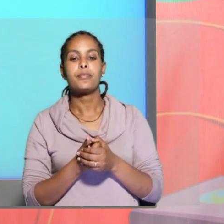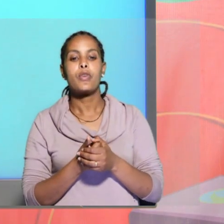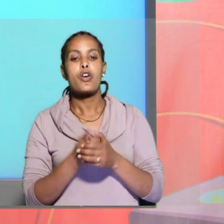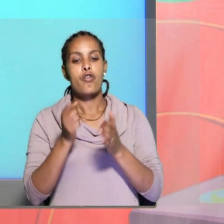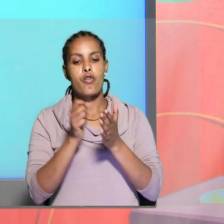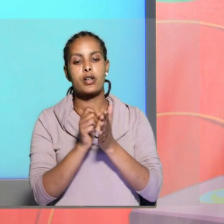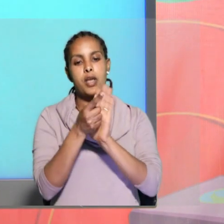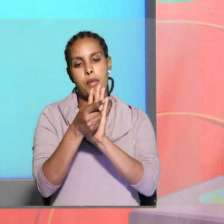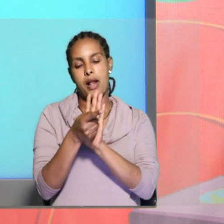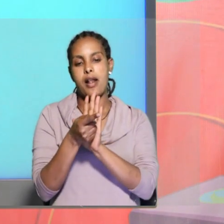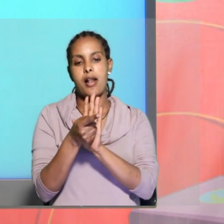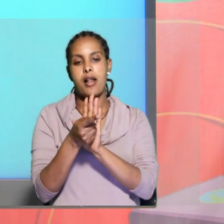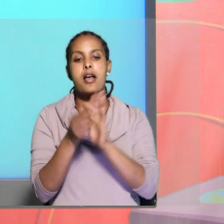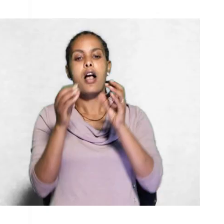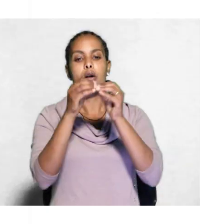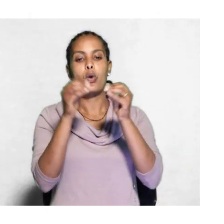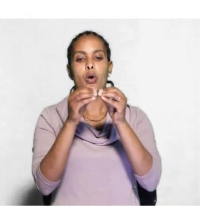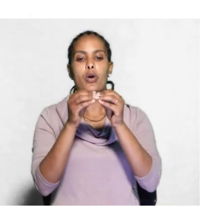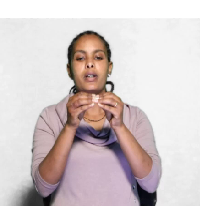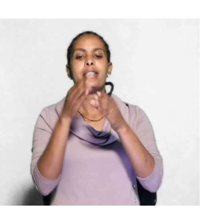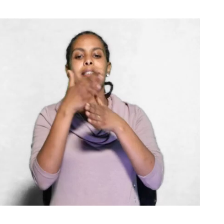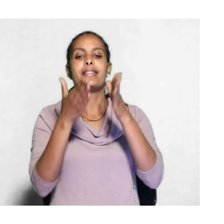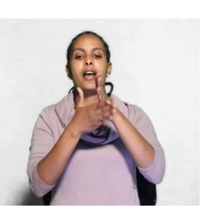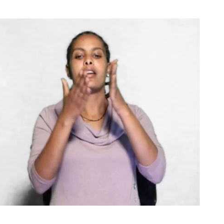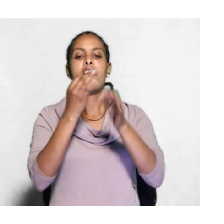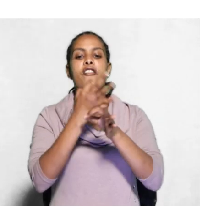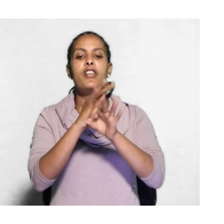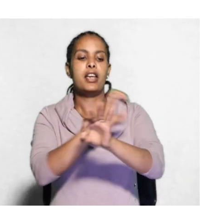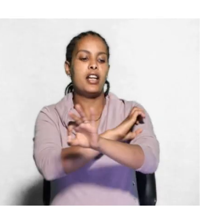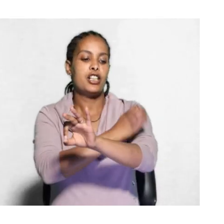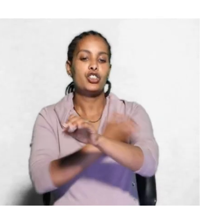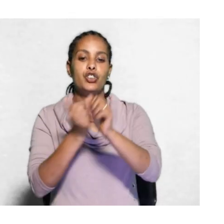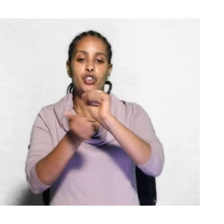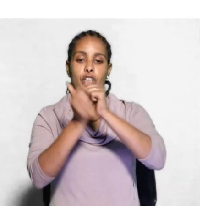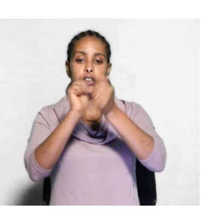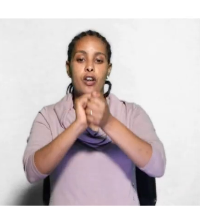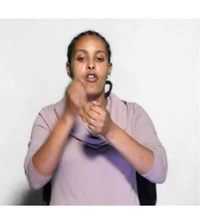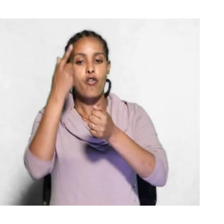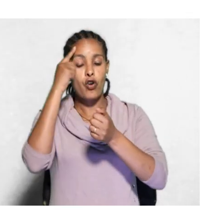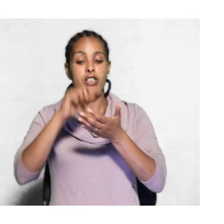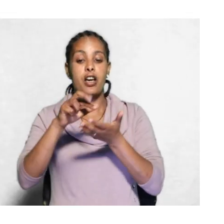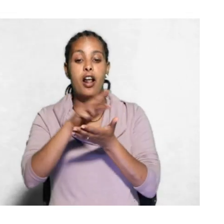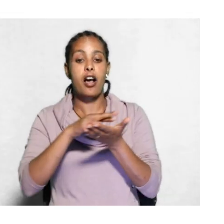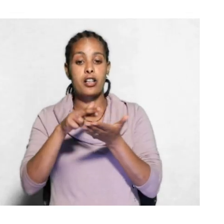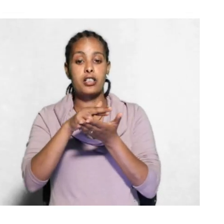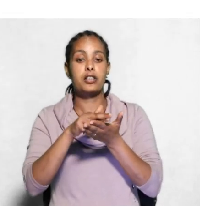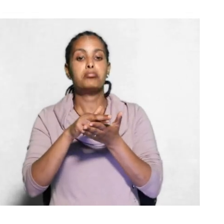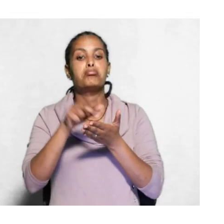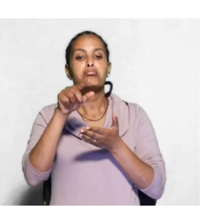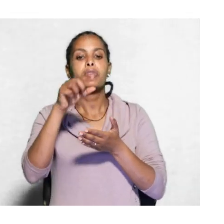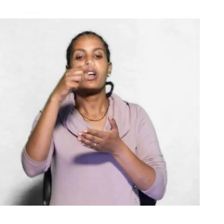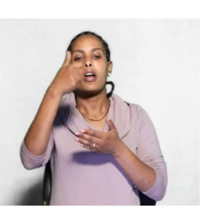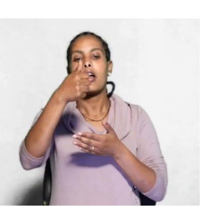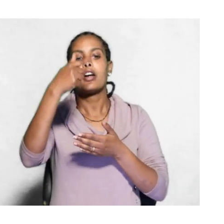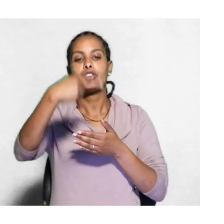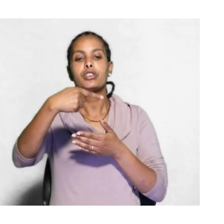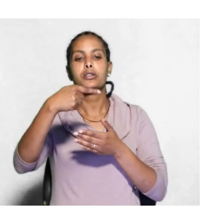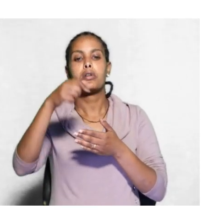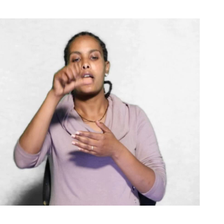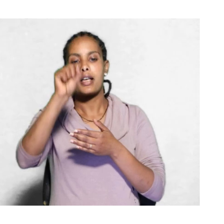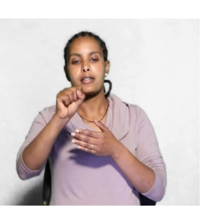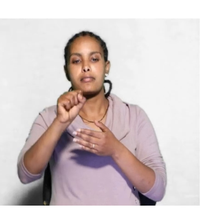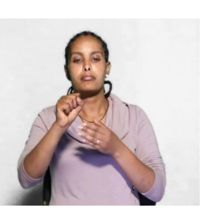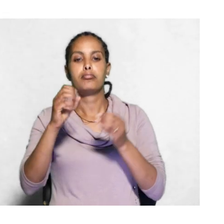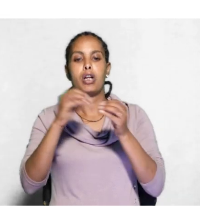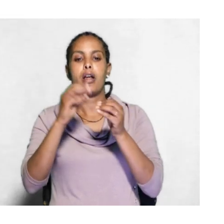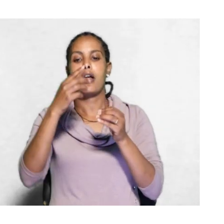For example, calculate the standard free energy change for the reaction silver sulfide plus water